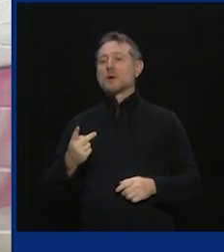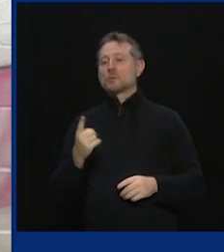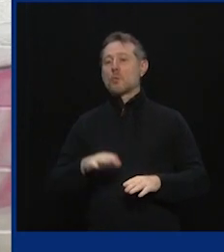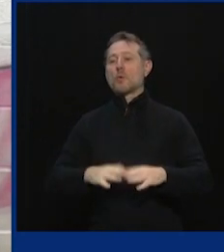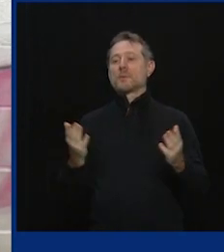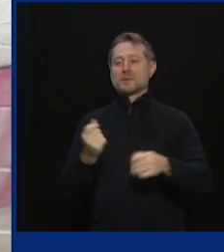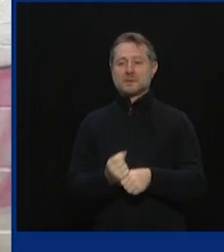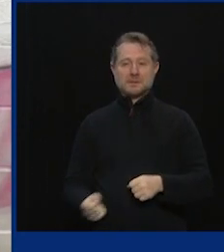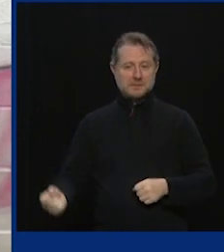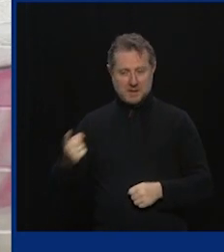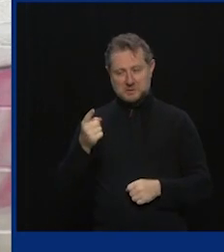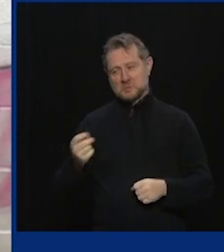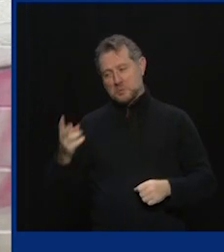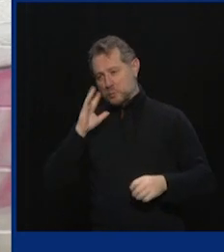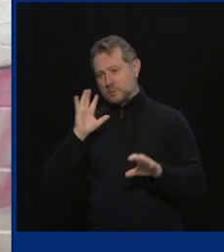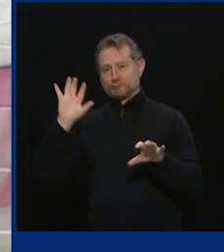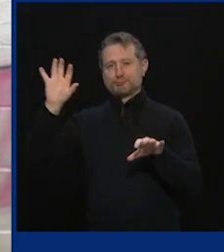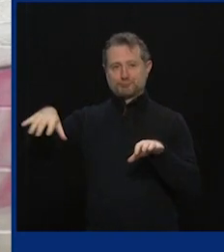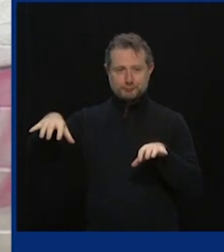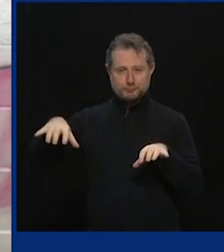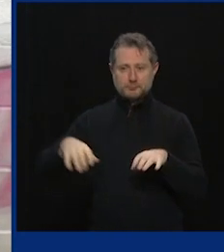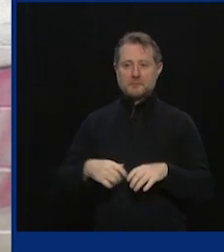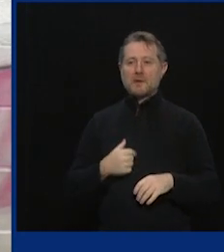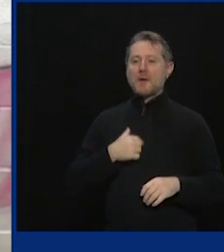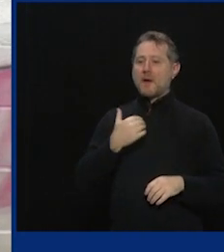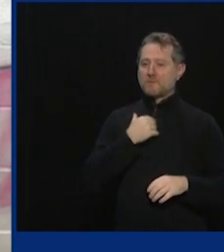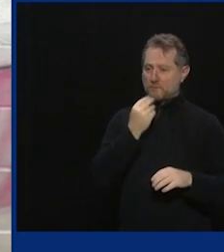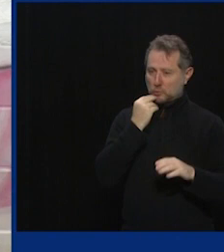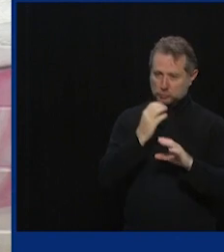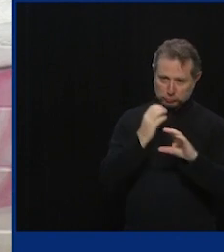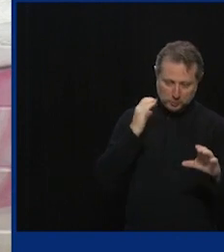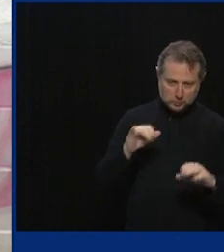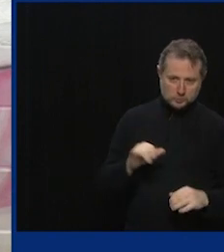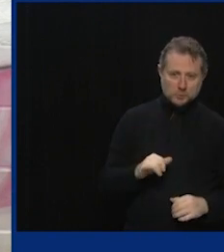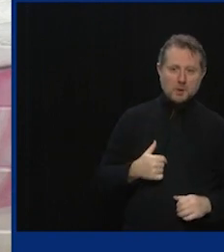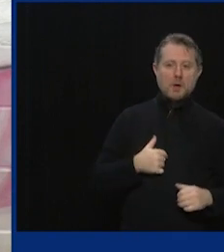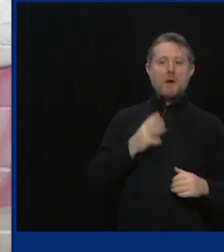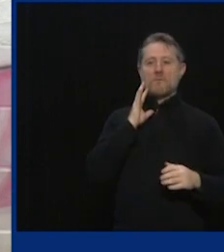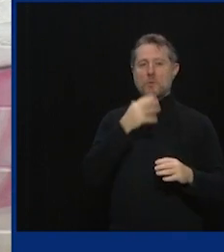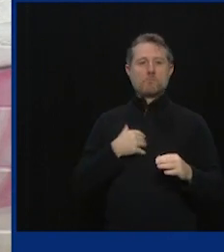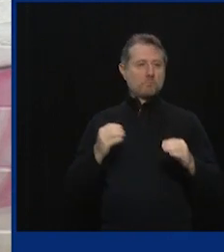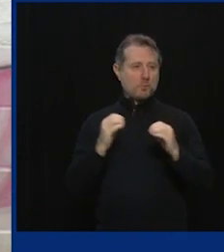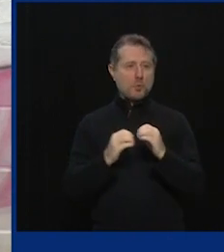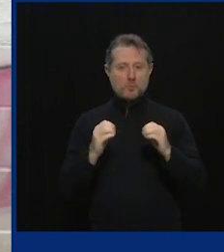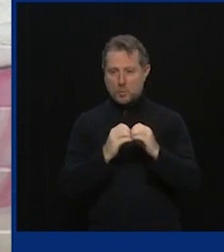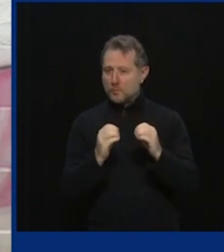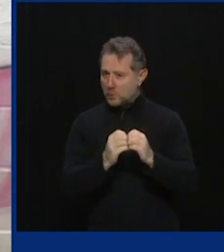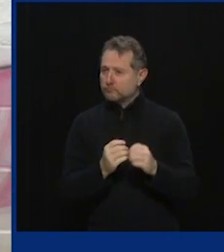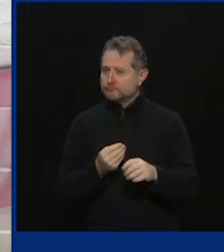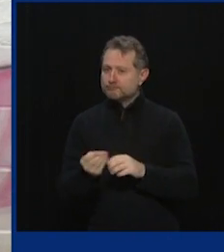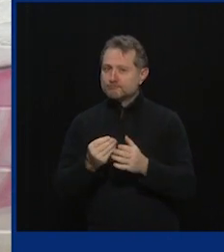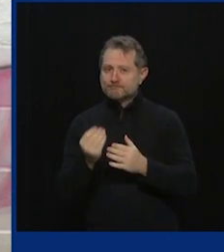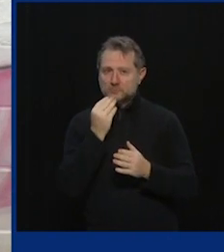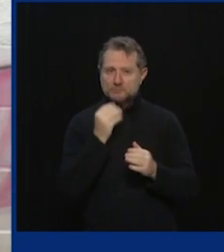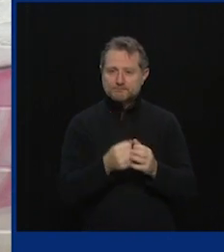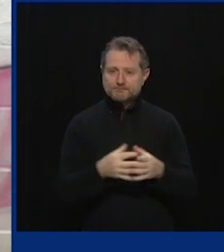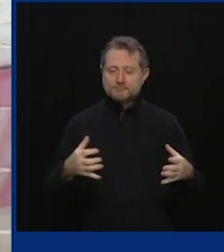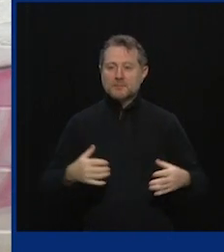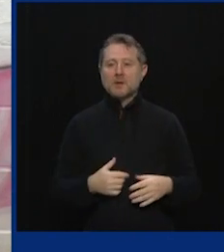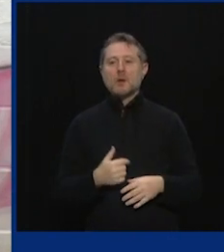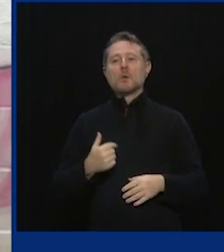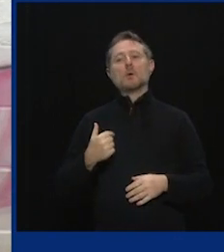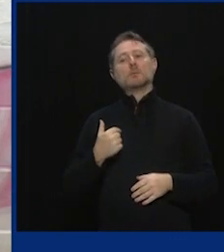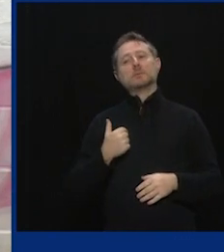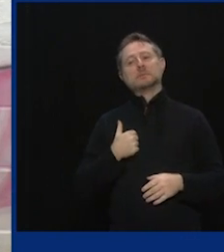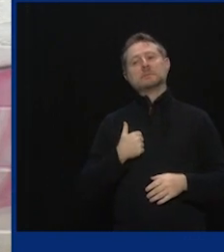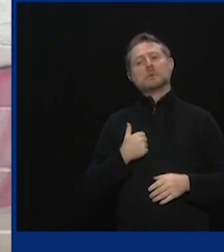well. We already have a food truck here, but we're going to expand upon that in the very near future. I created Fusion East to create a place within the East